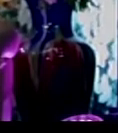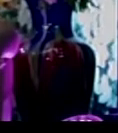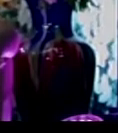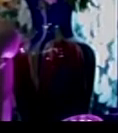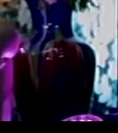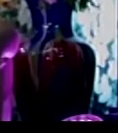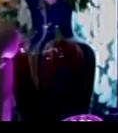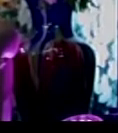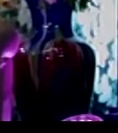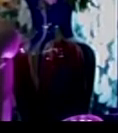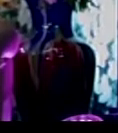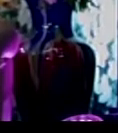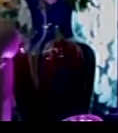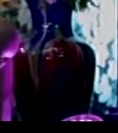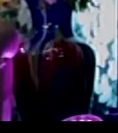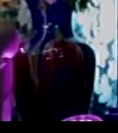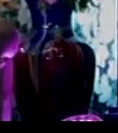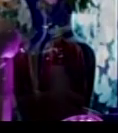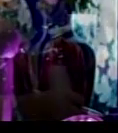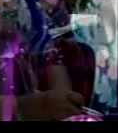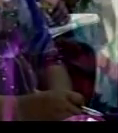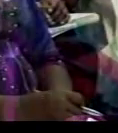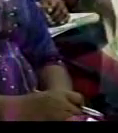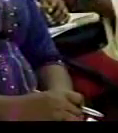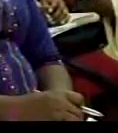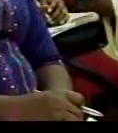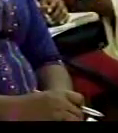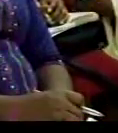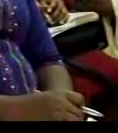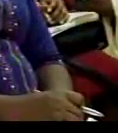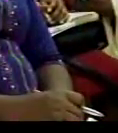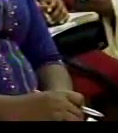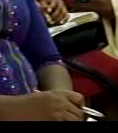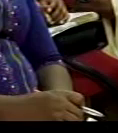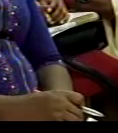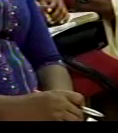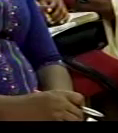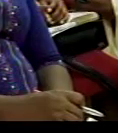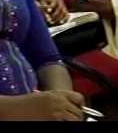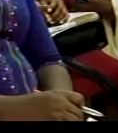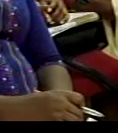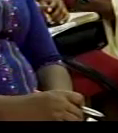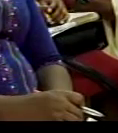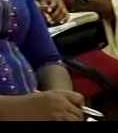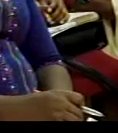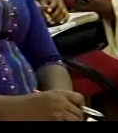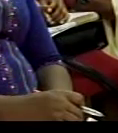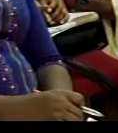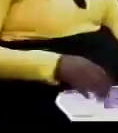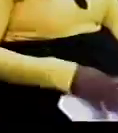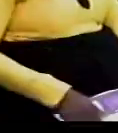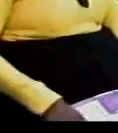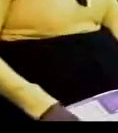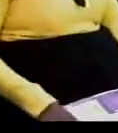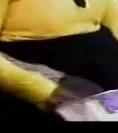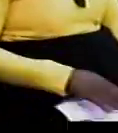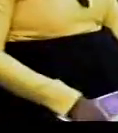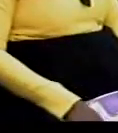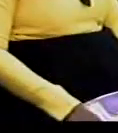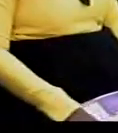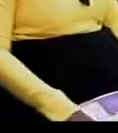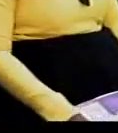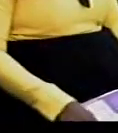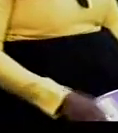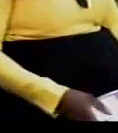without spot. This is going to be that night. Amen. Your own night. Amen.